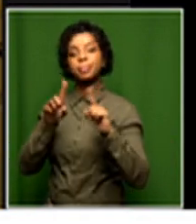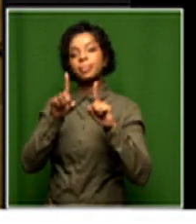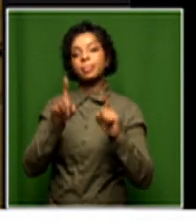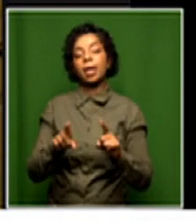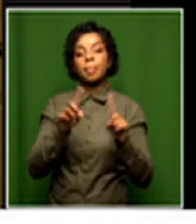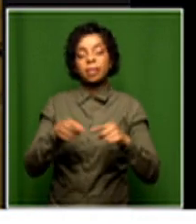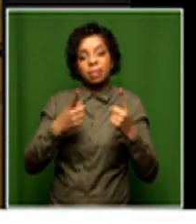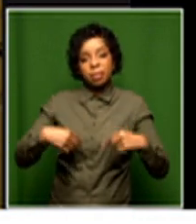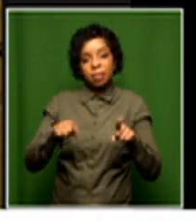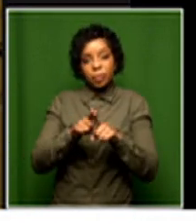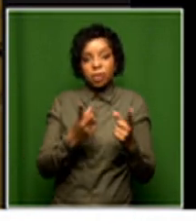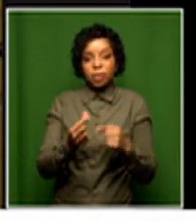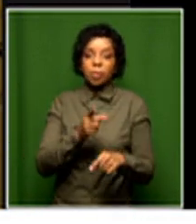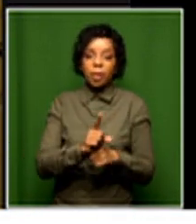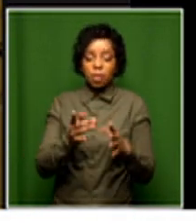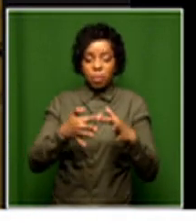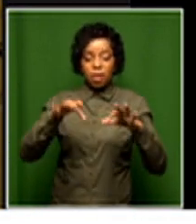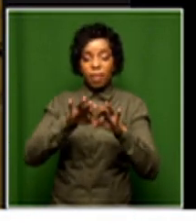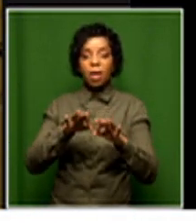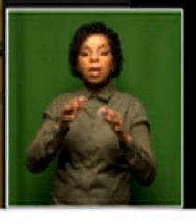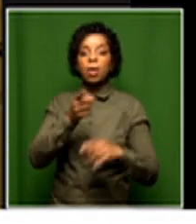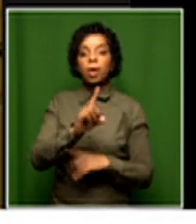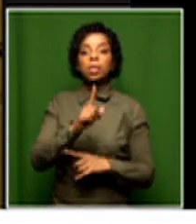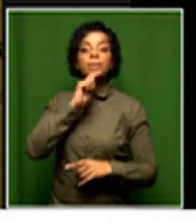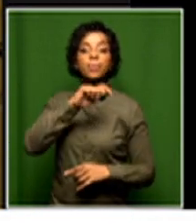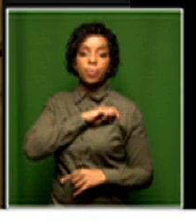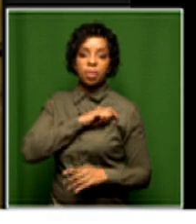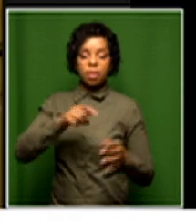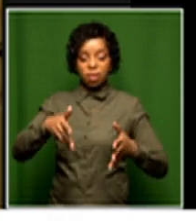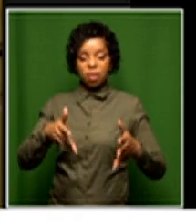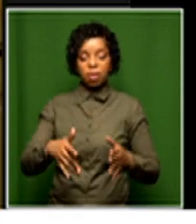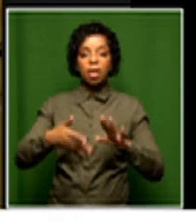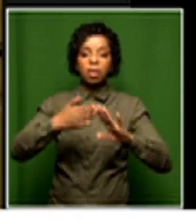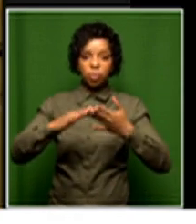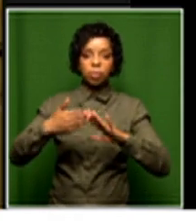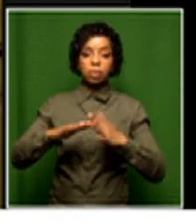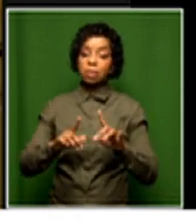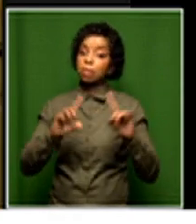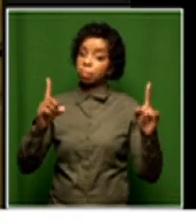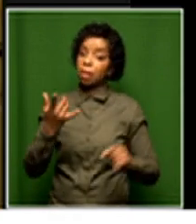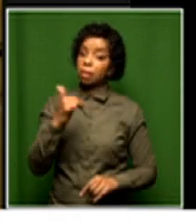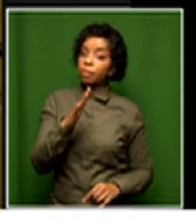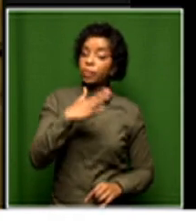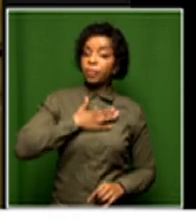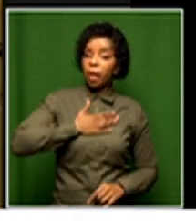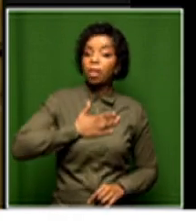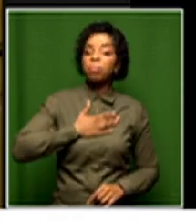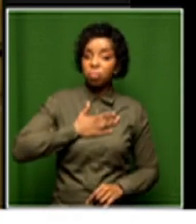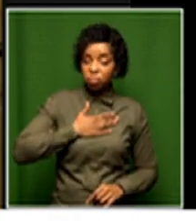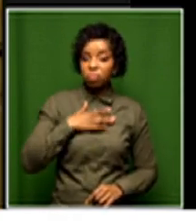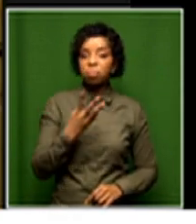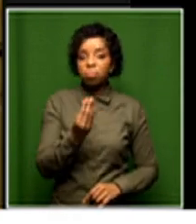is that we value the truth in society. And so if yours is backed up by empirical evidence and empirical